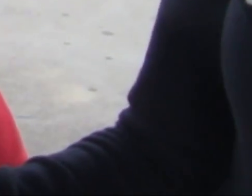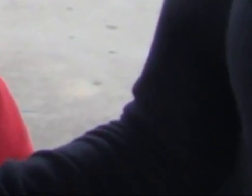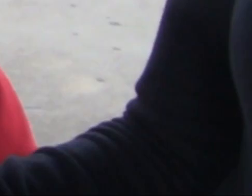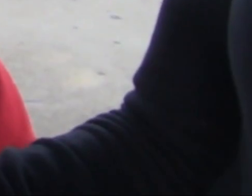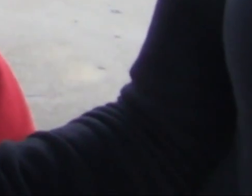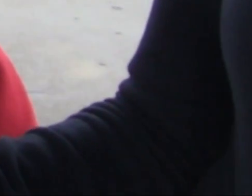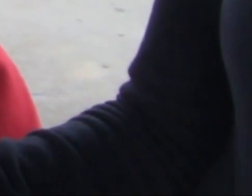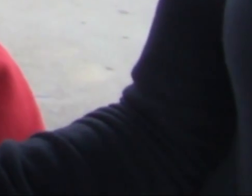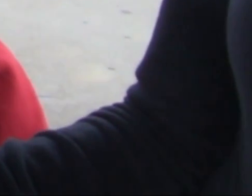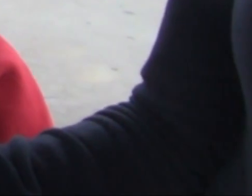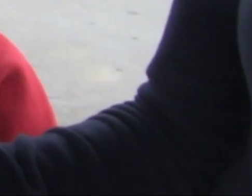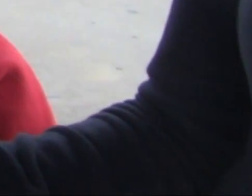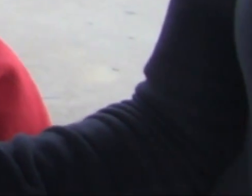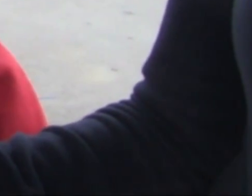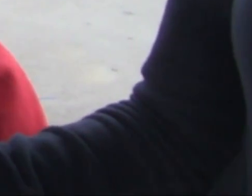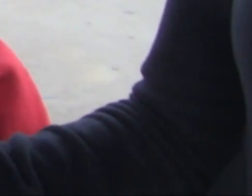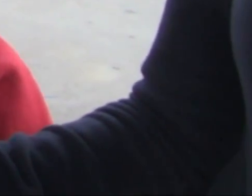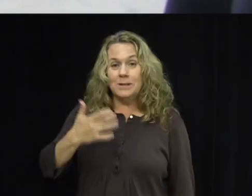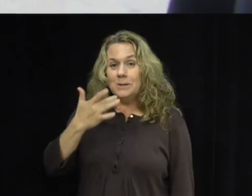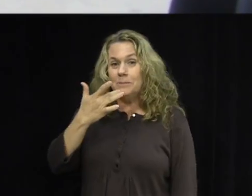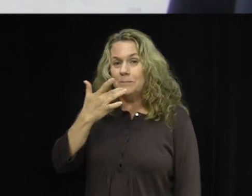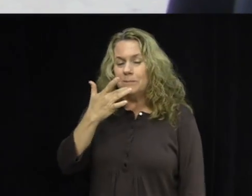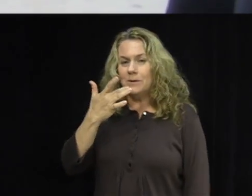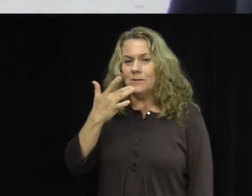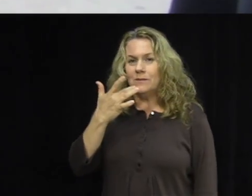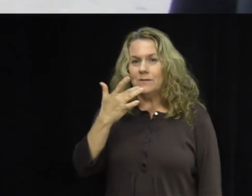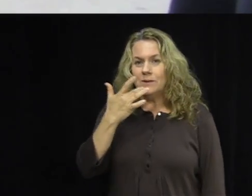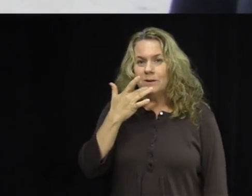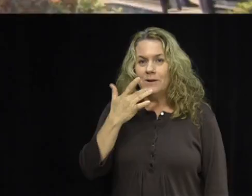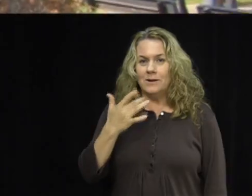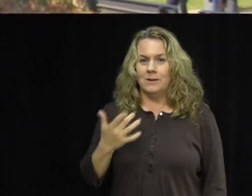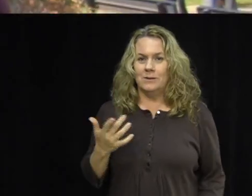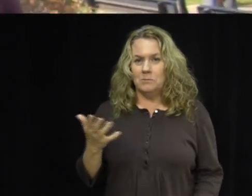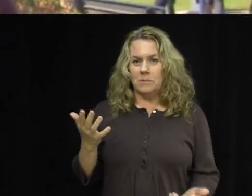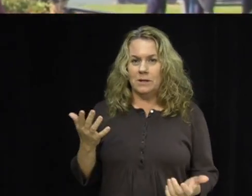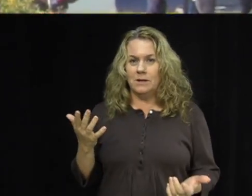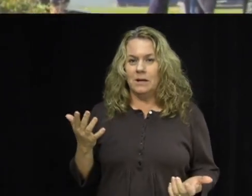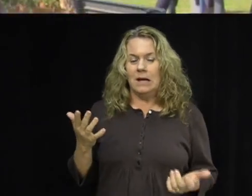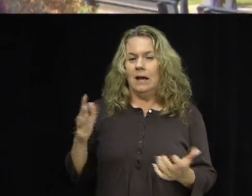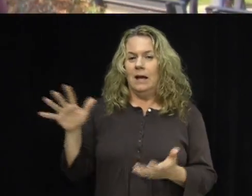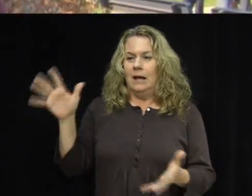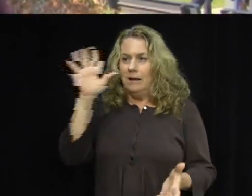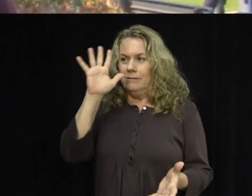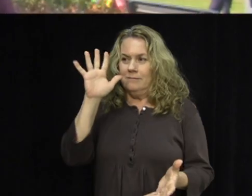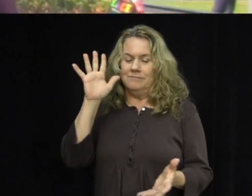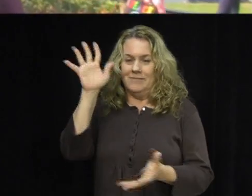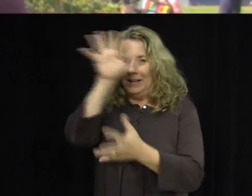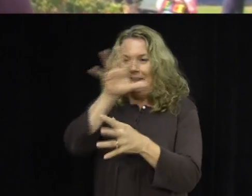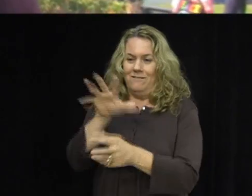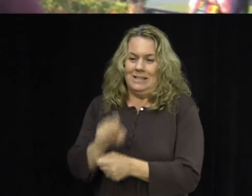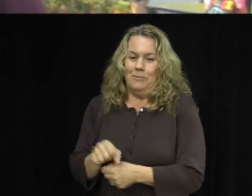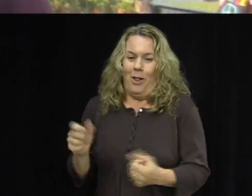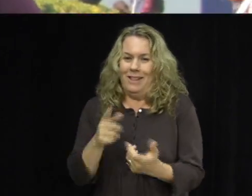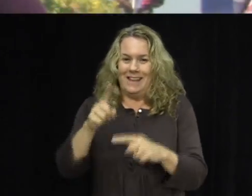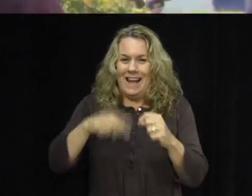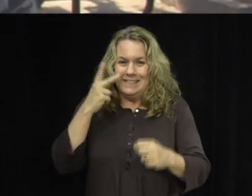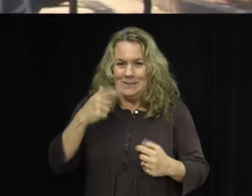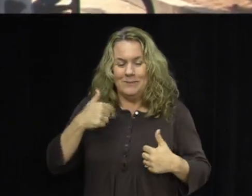I'd rather be invisible because I could walk around and listen to what everyone's saying. I would rather fly because it's easier than